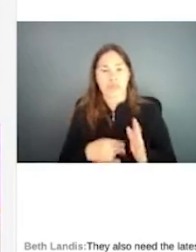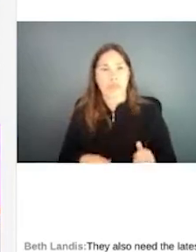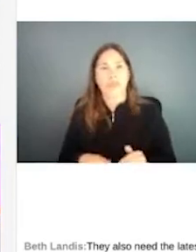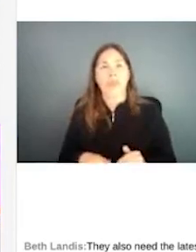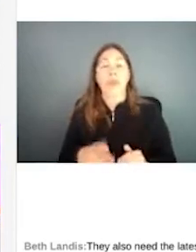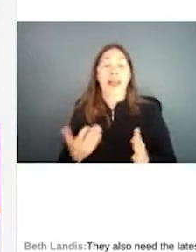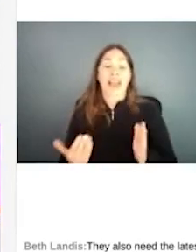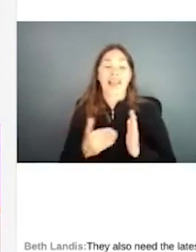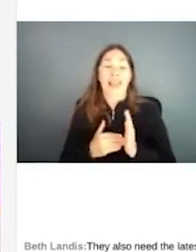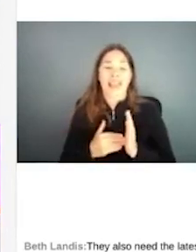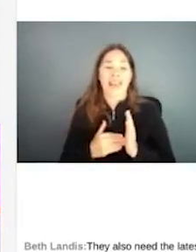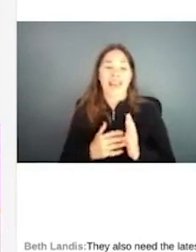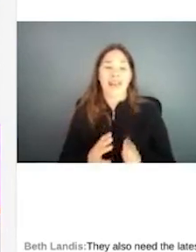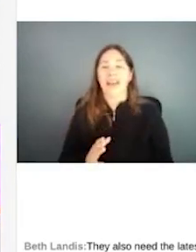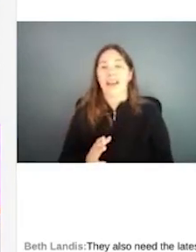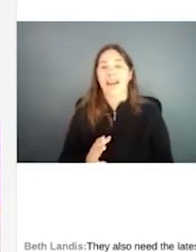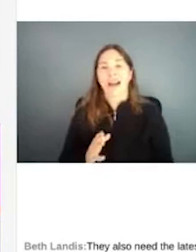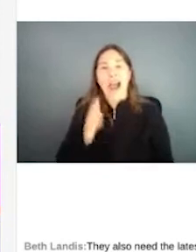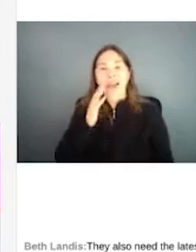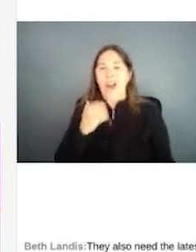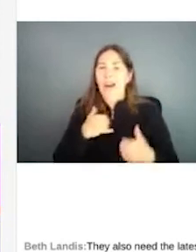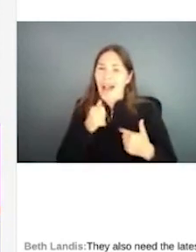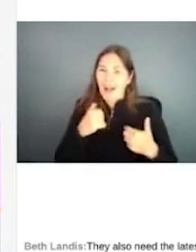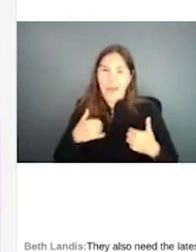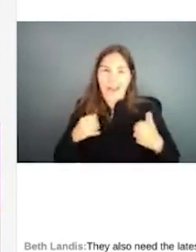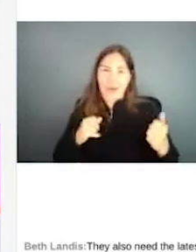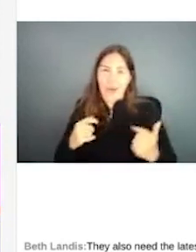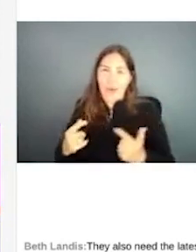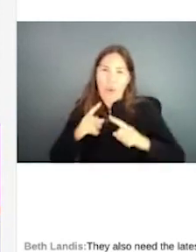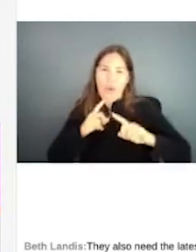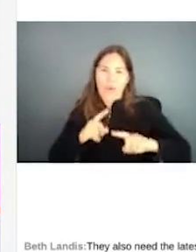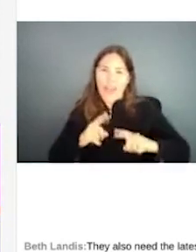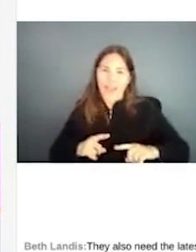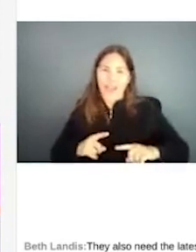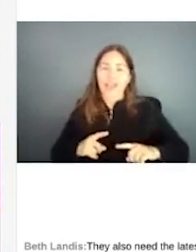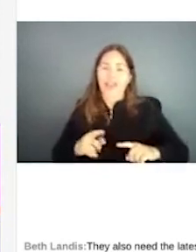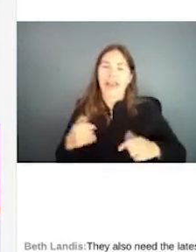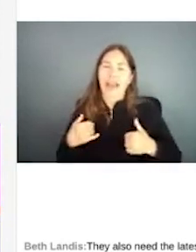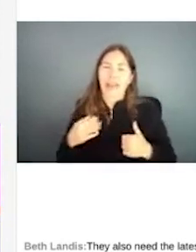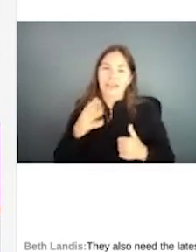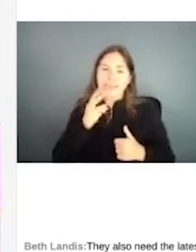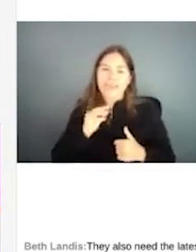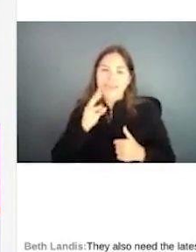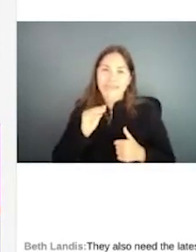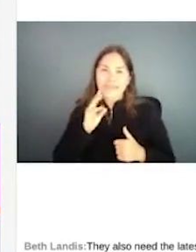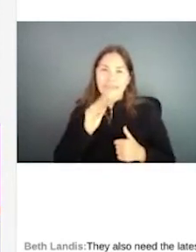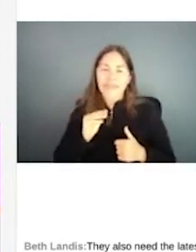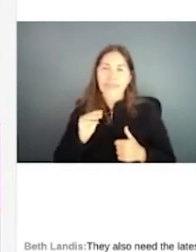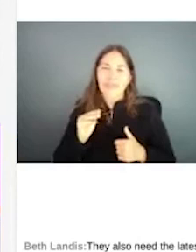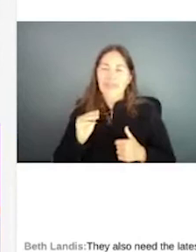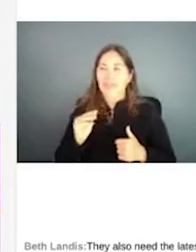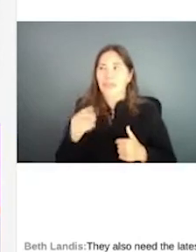Once again, I would say I know that I don't have all the answers, but I have been around these classes since the